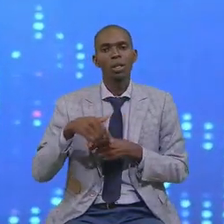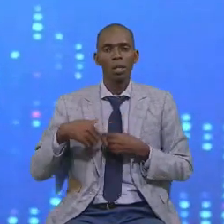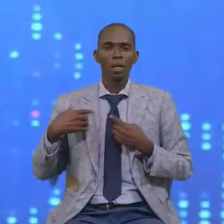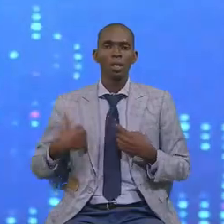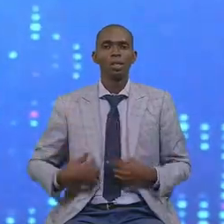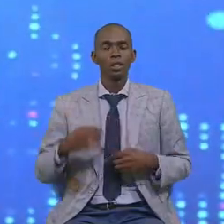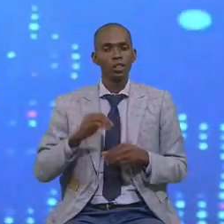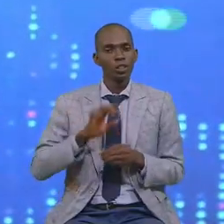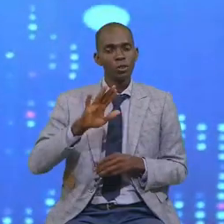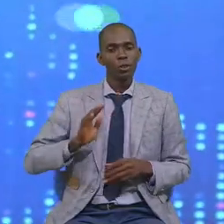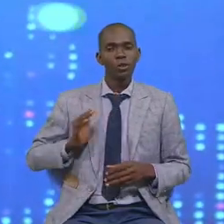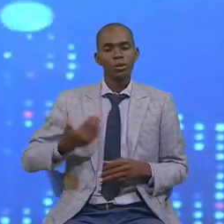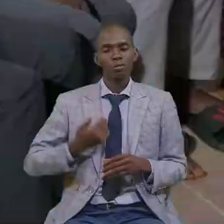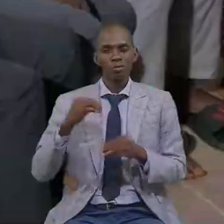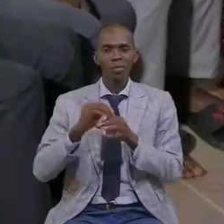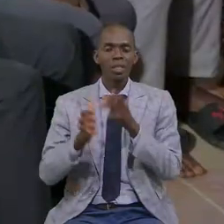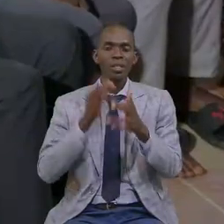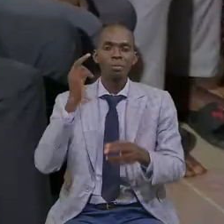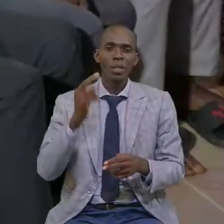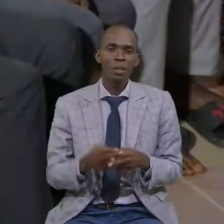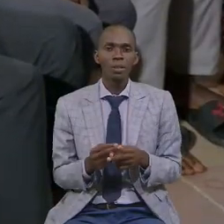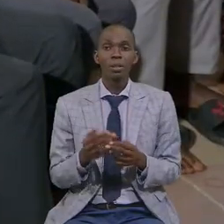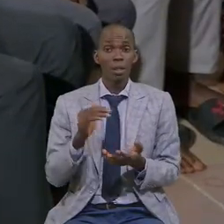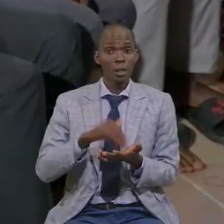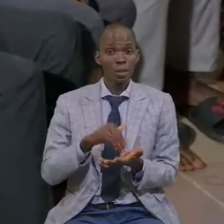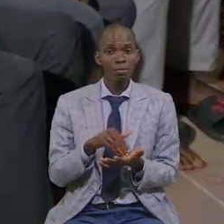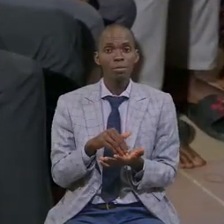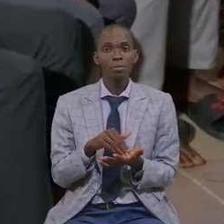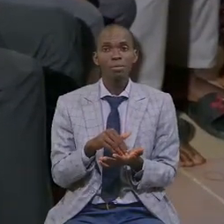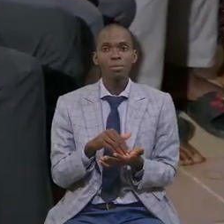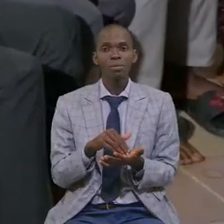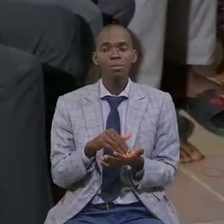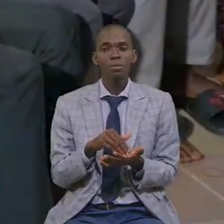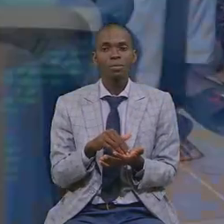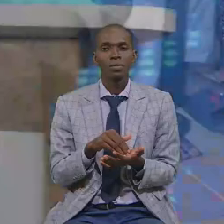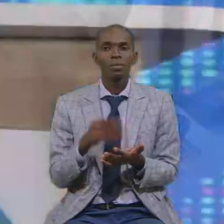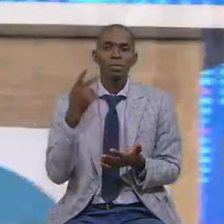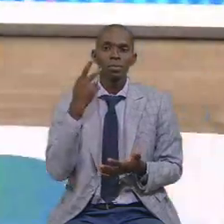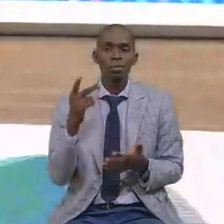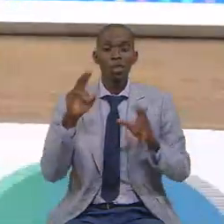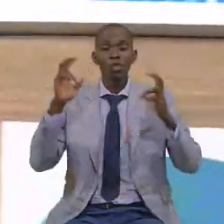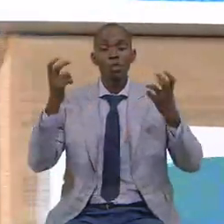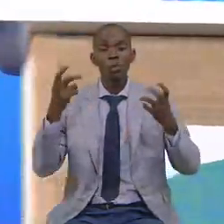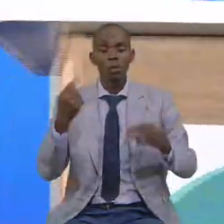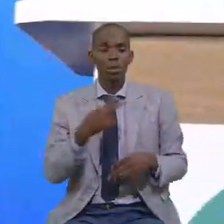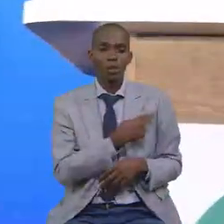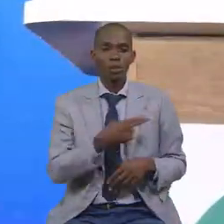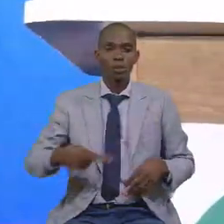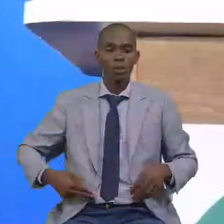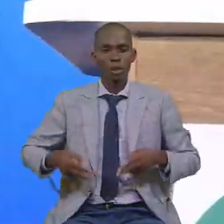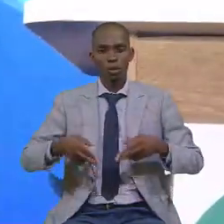your soul, in Jesus' name. Once again, we're looking at the royal road